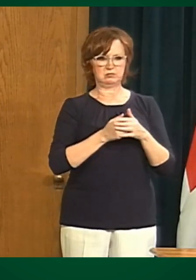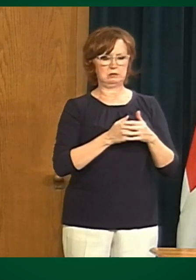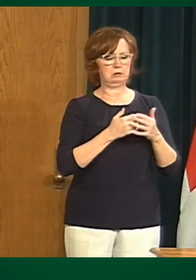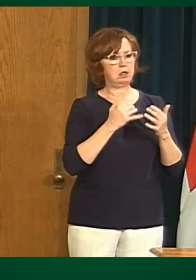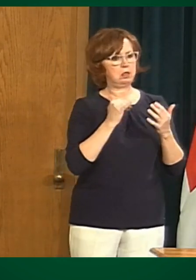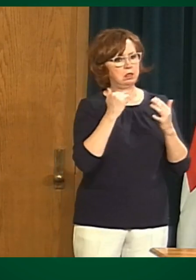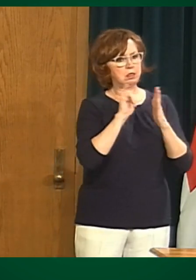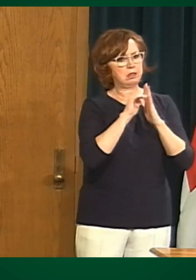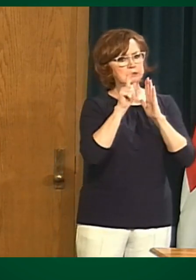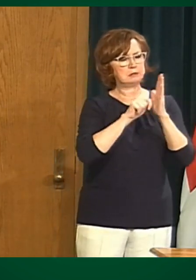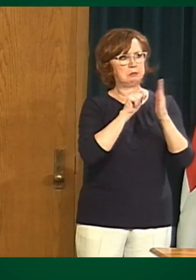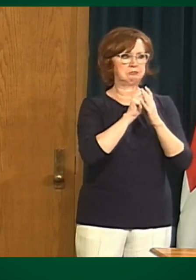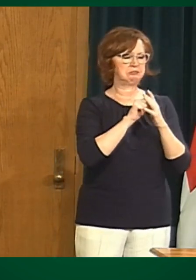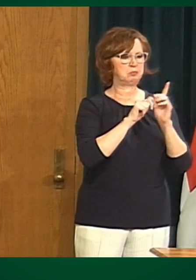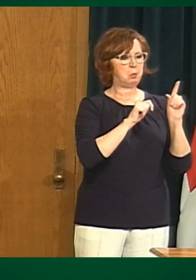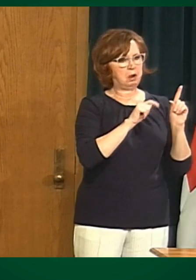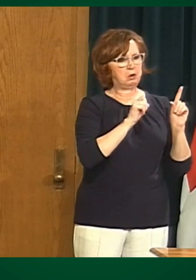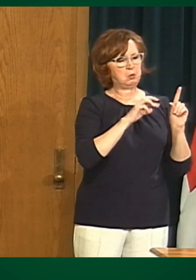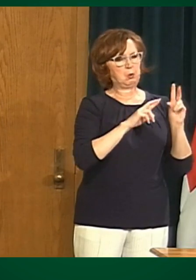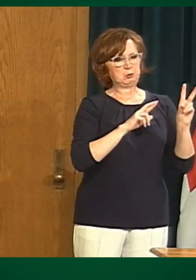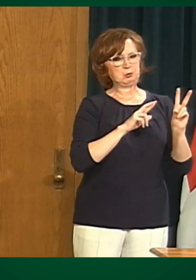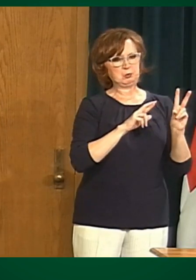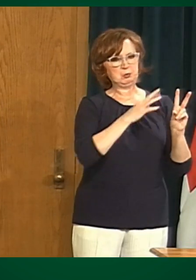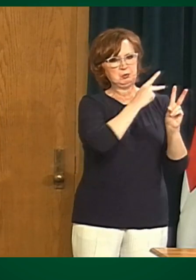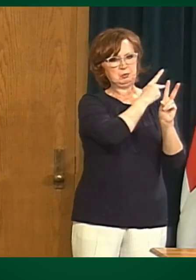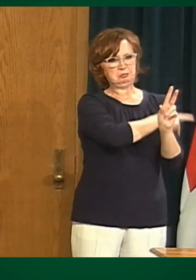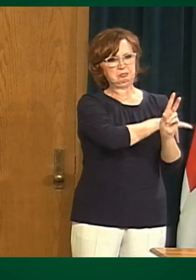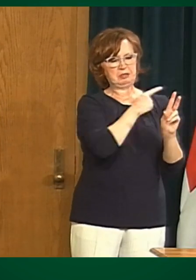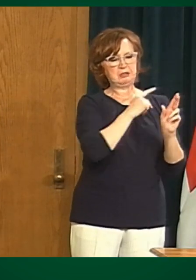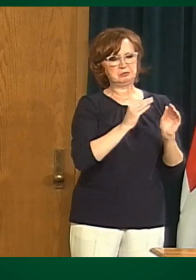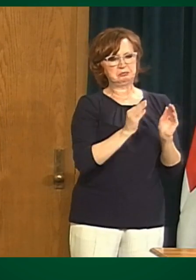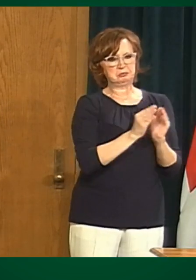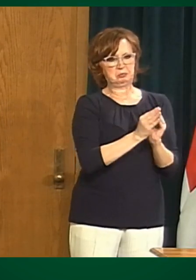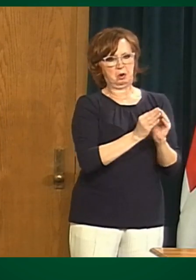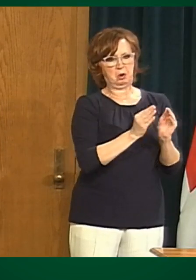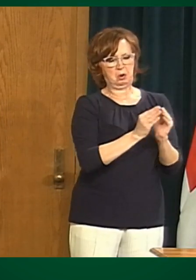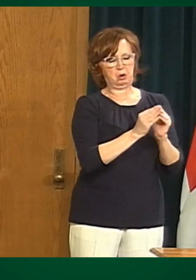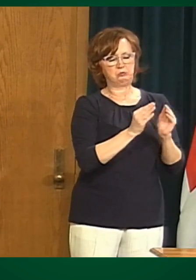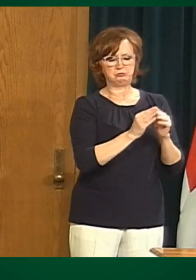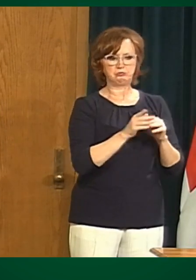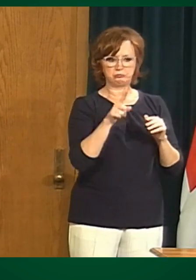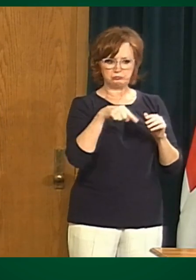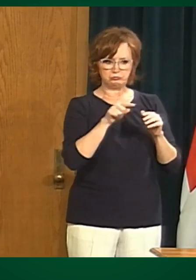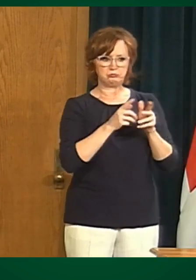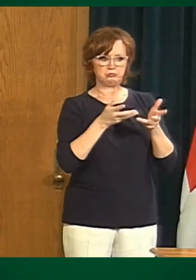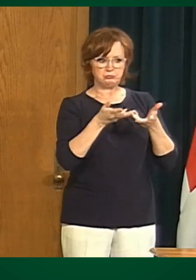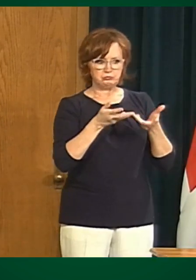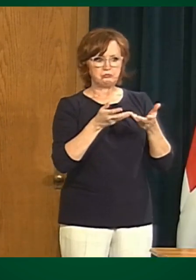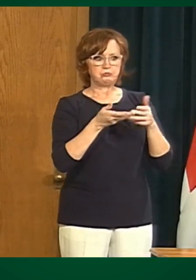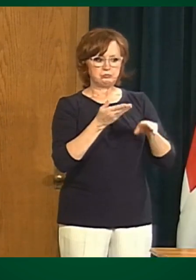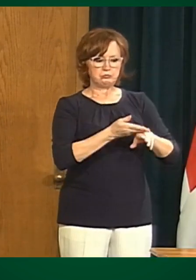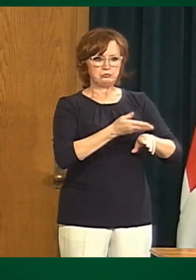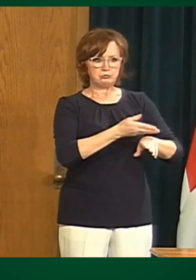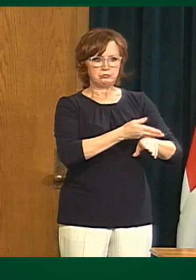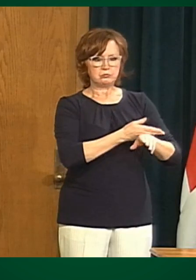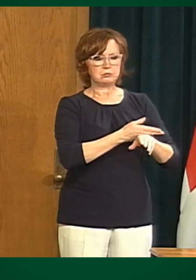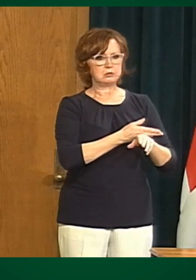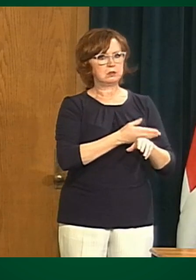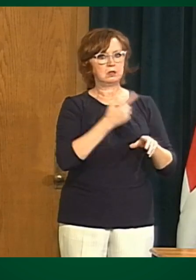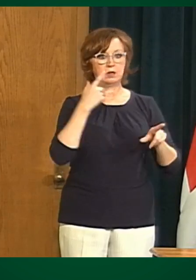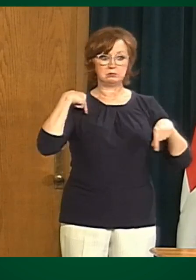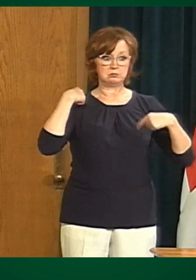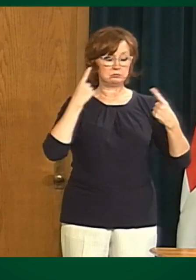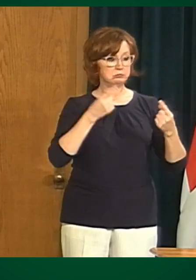cases, and the situation has been monitored on a daily